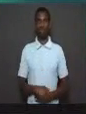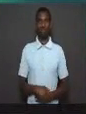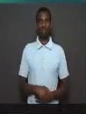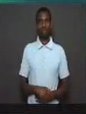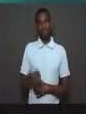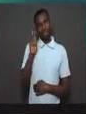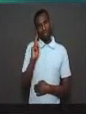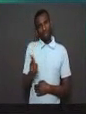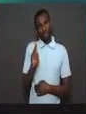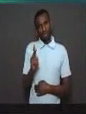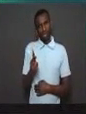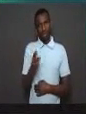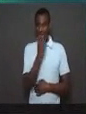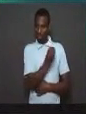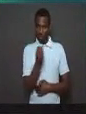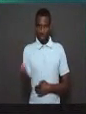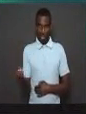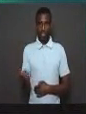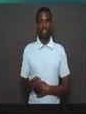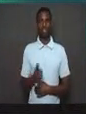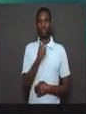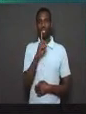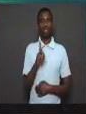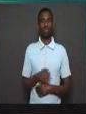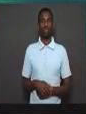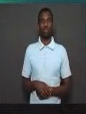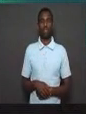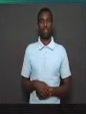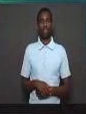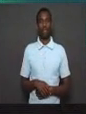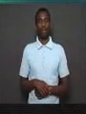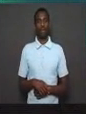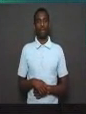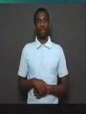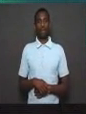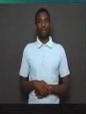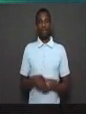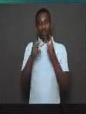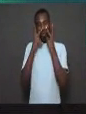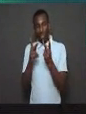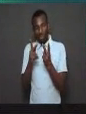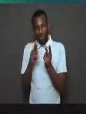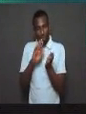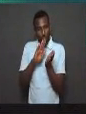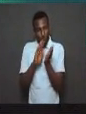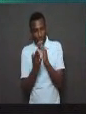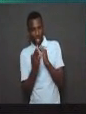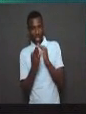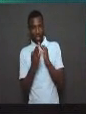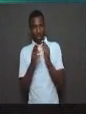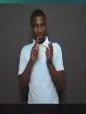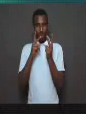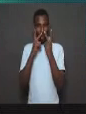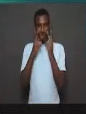The velocity of an object is given as noted by an observer. If